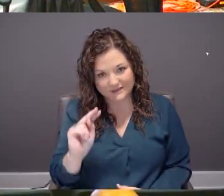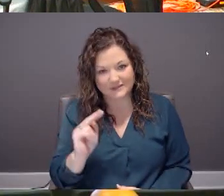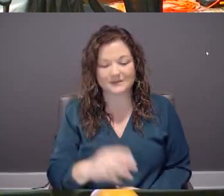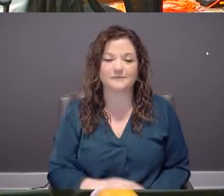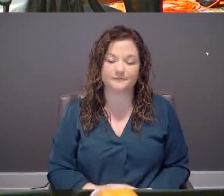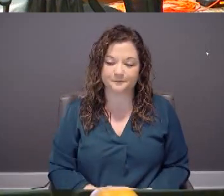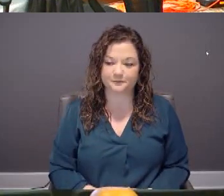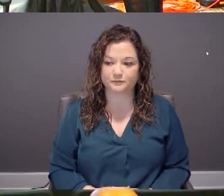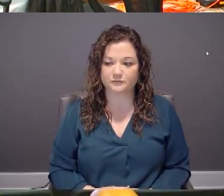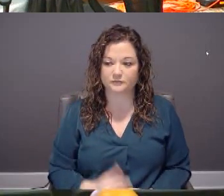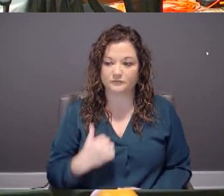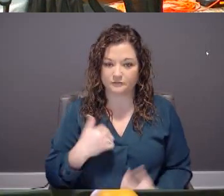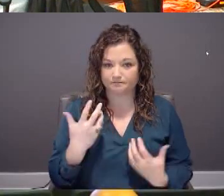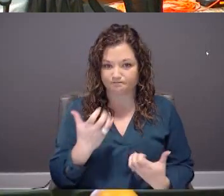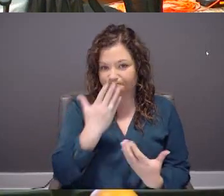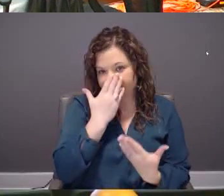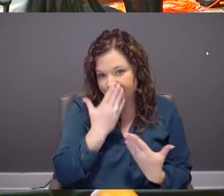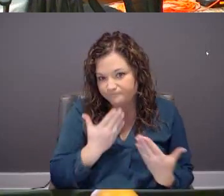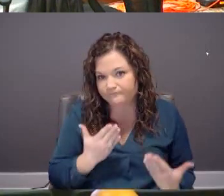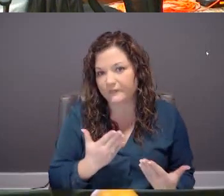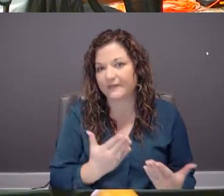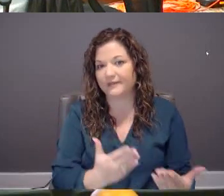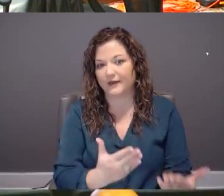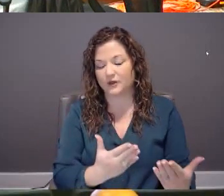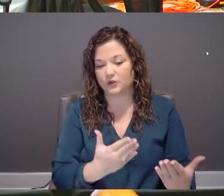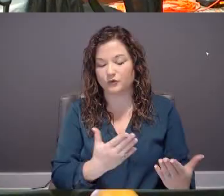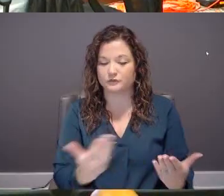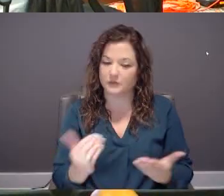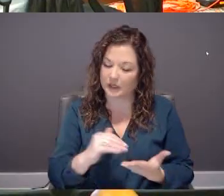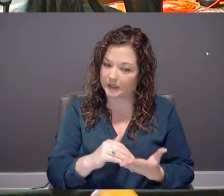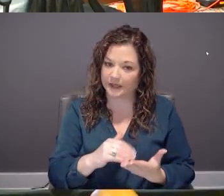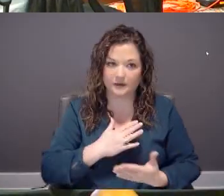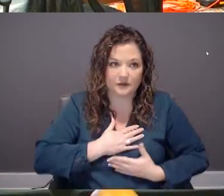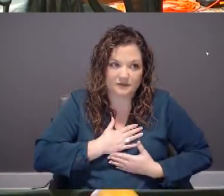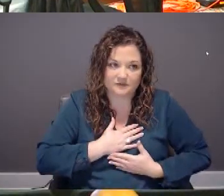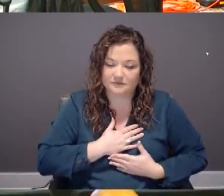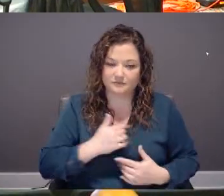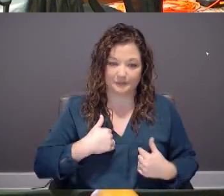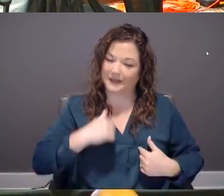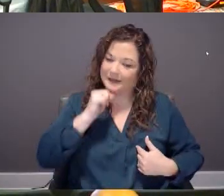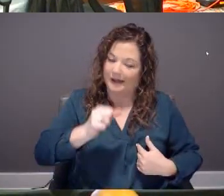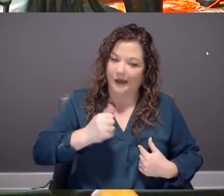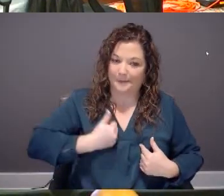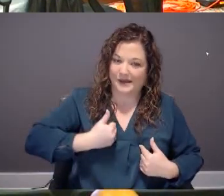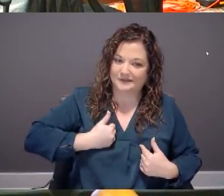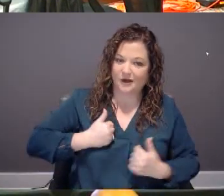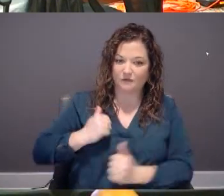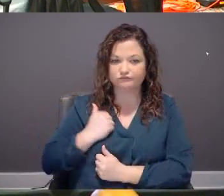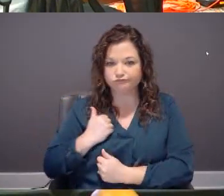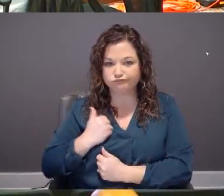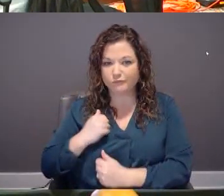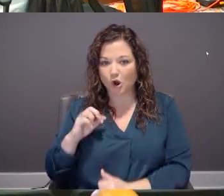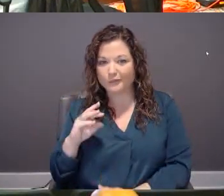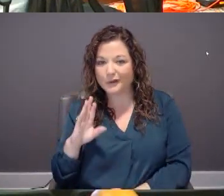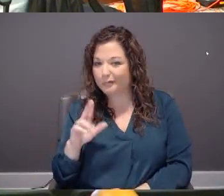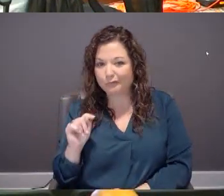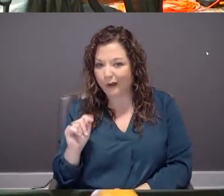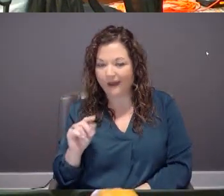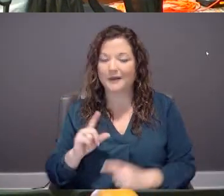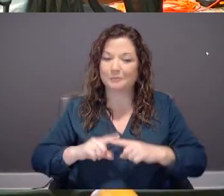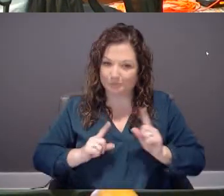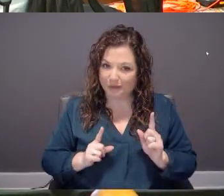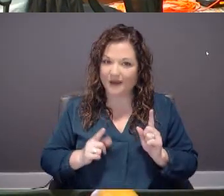I want to thank you from, again, I'm not an Army brat, but I want to thank you from District